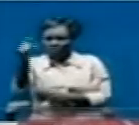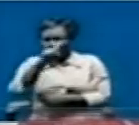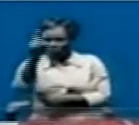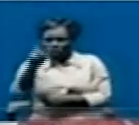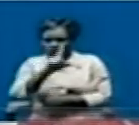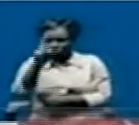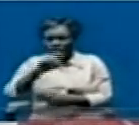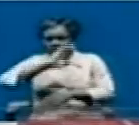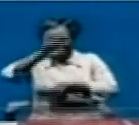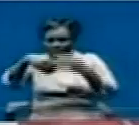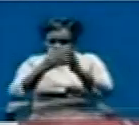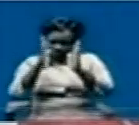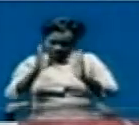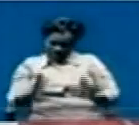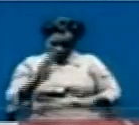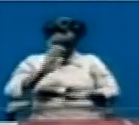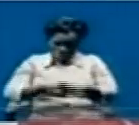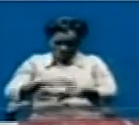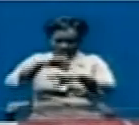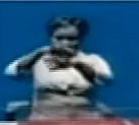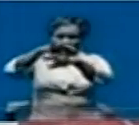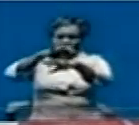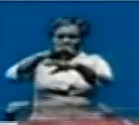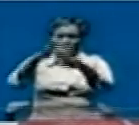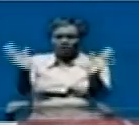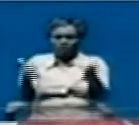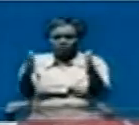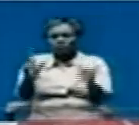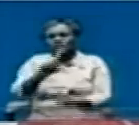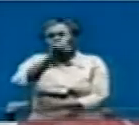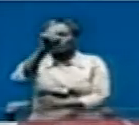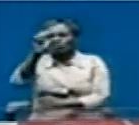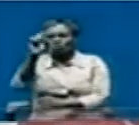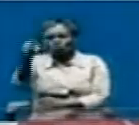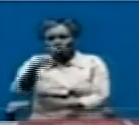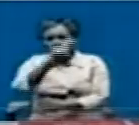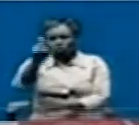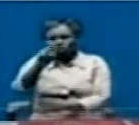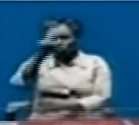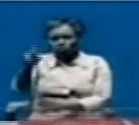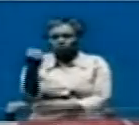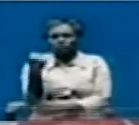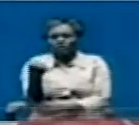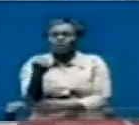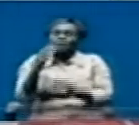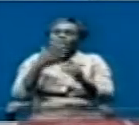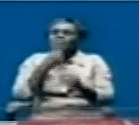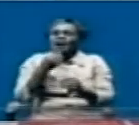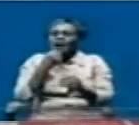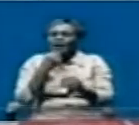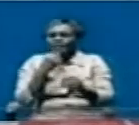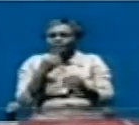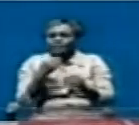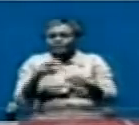Yes, every human being on earth is motivated by five questions. The man sleeping under the bridge on a piece of